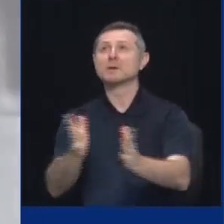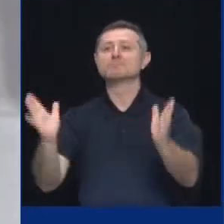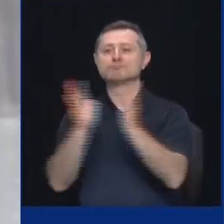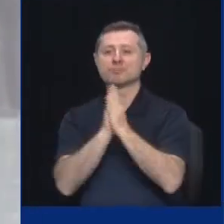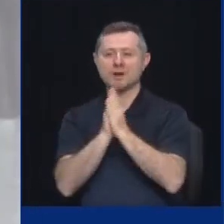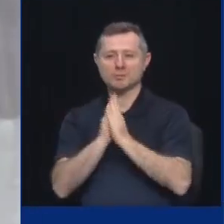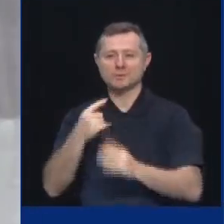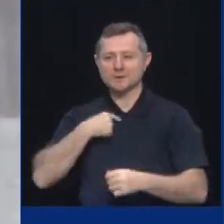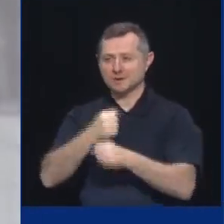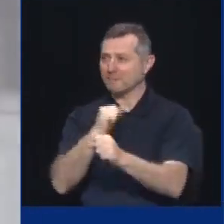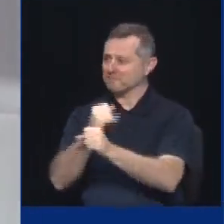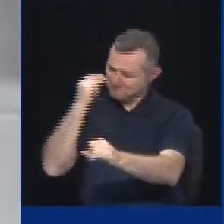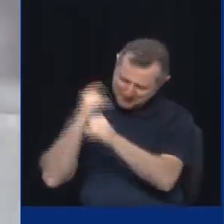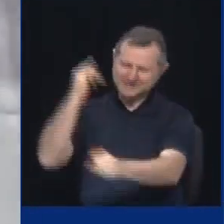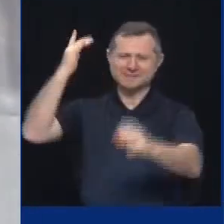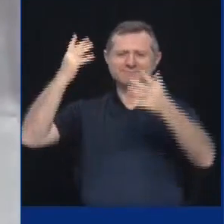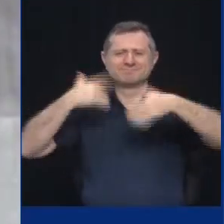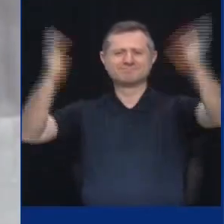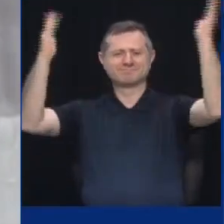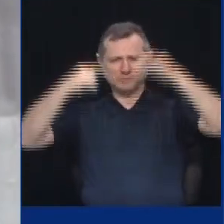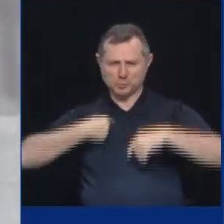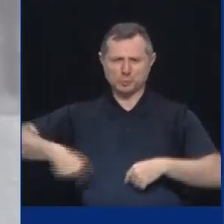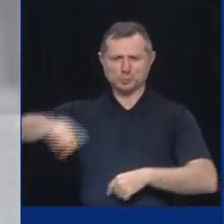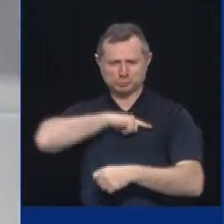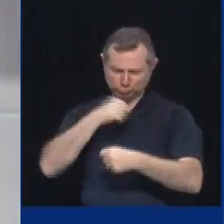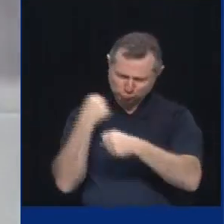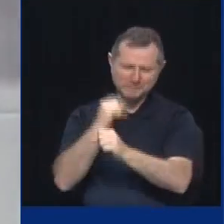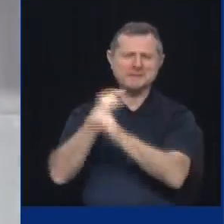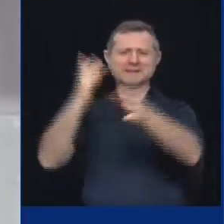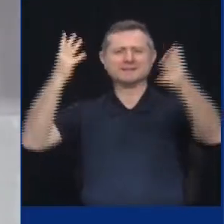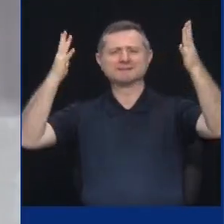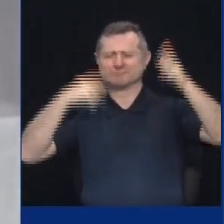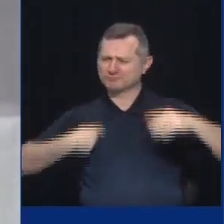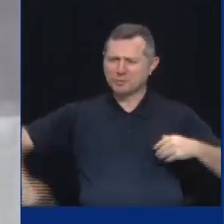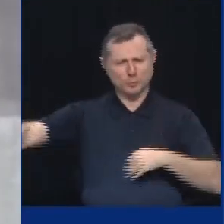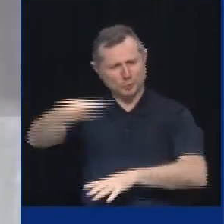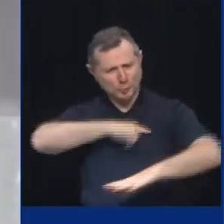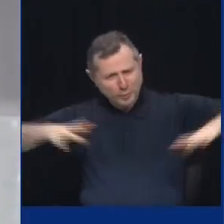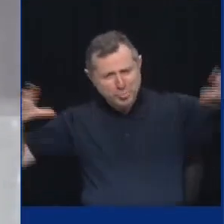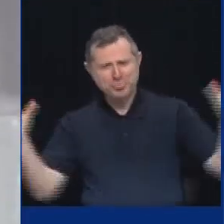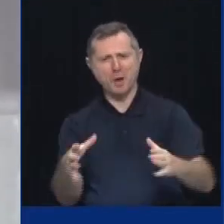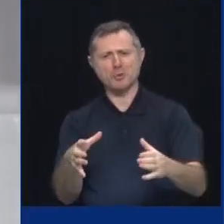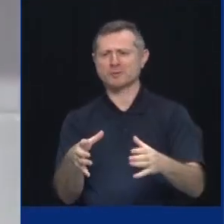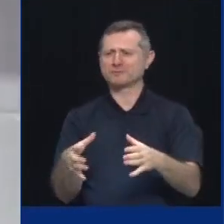We made it. We made it. We made it together.